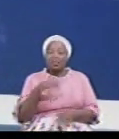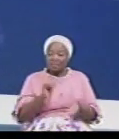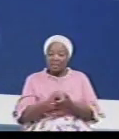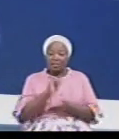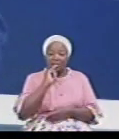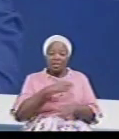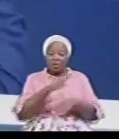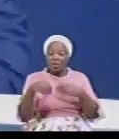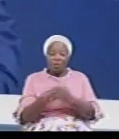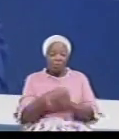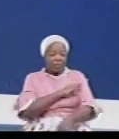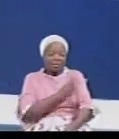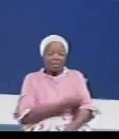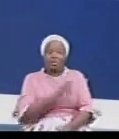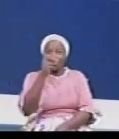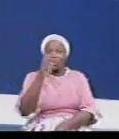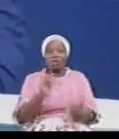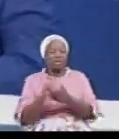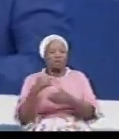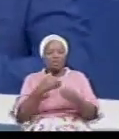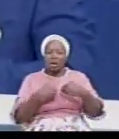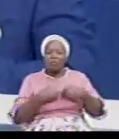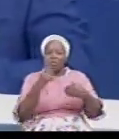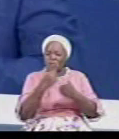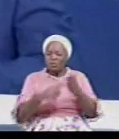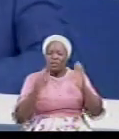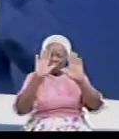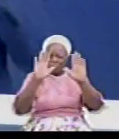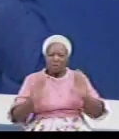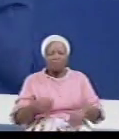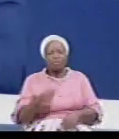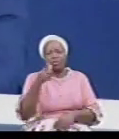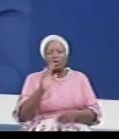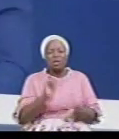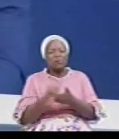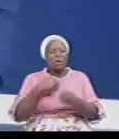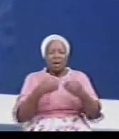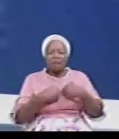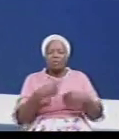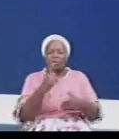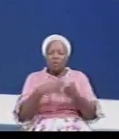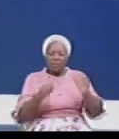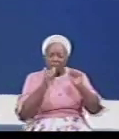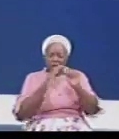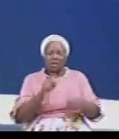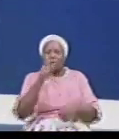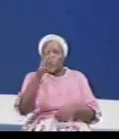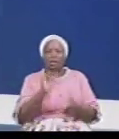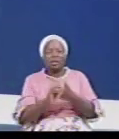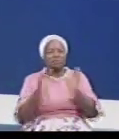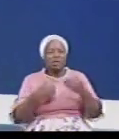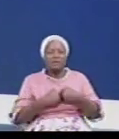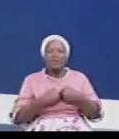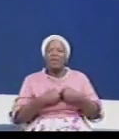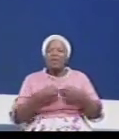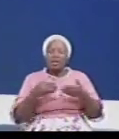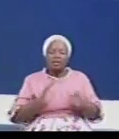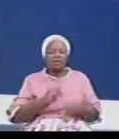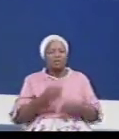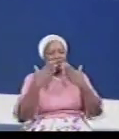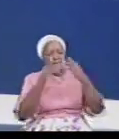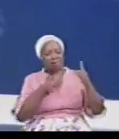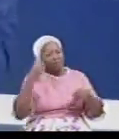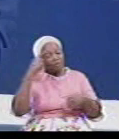a glorious God we have. What a powerful God we have. What a blessed Lord we have. Let's thank the Lord for his